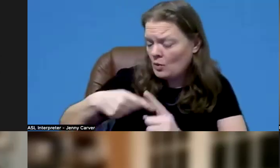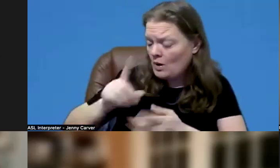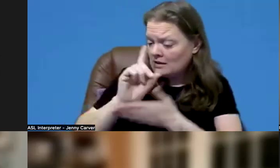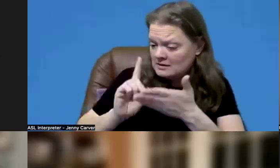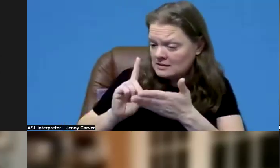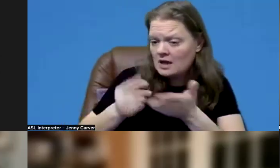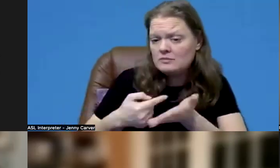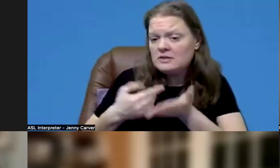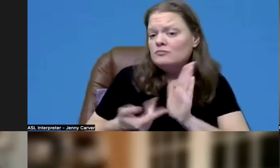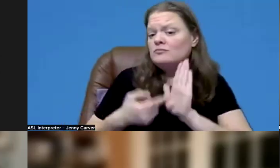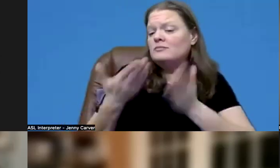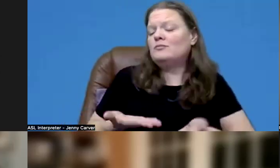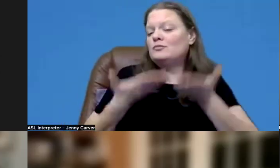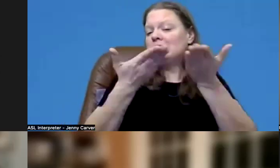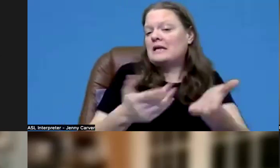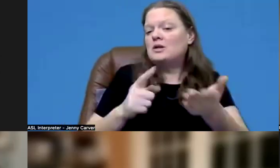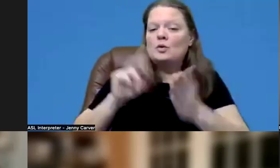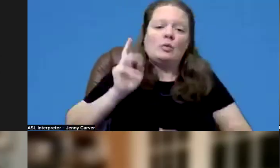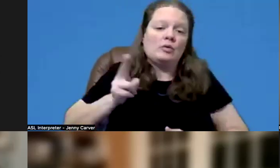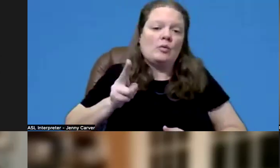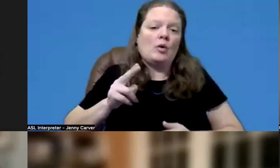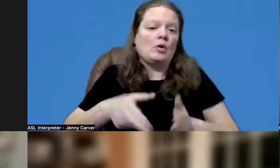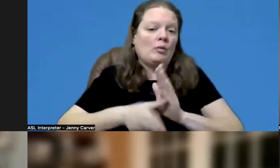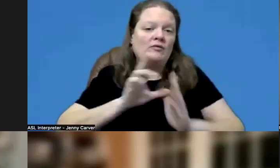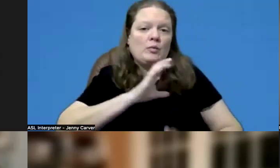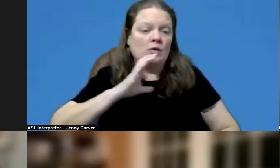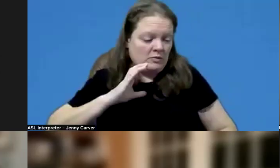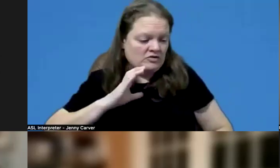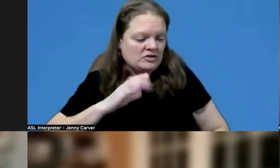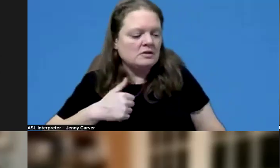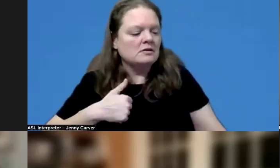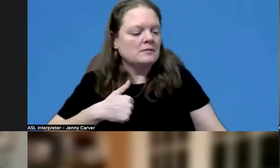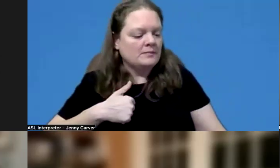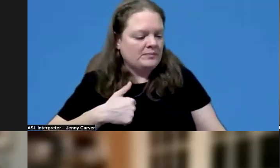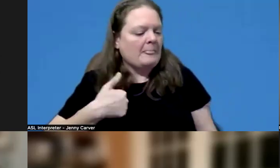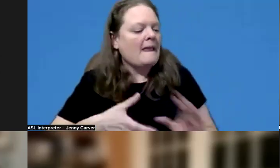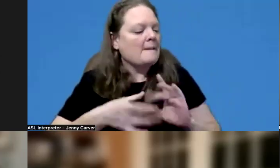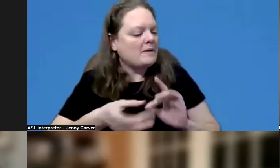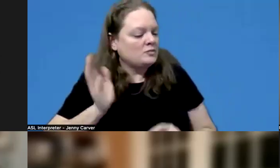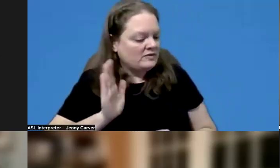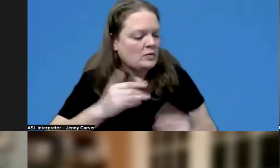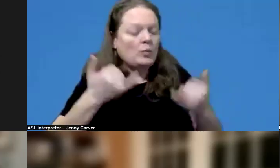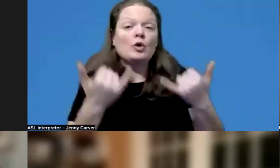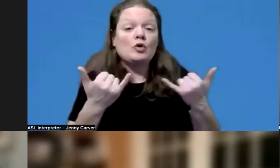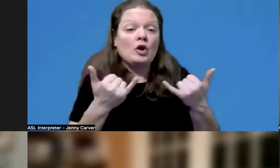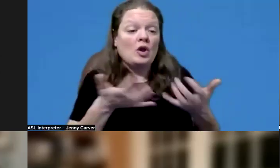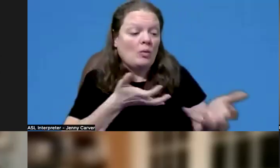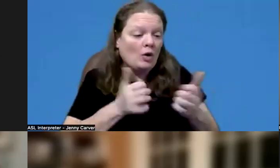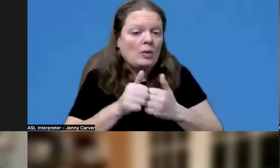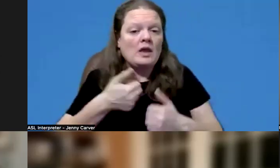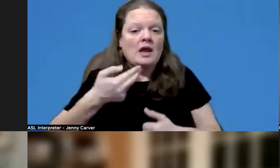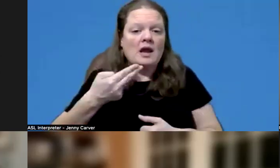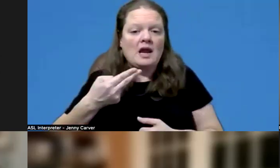the Historic Review Commission? So we're as I mentioned earlier as well, we are currently working with HPO